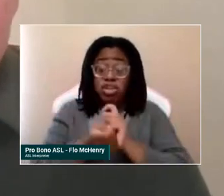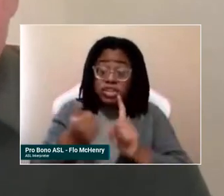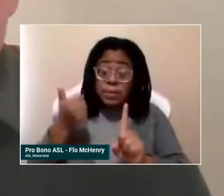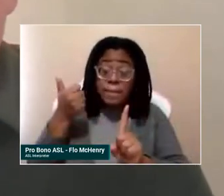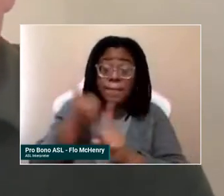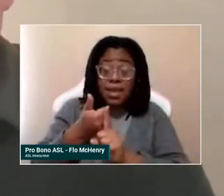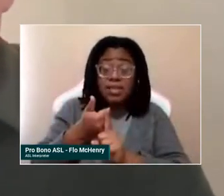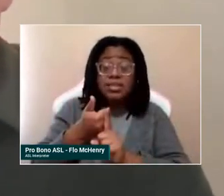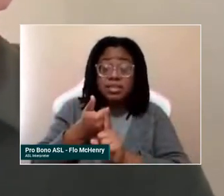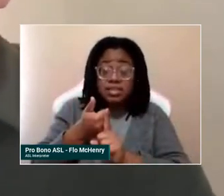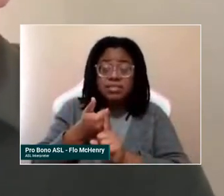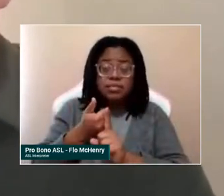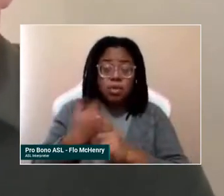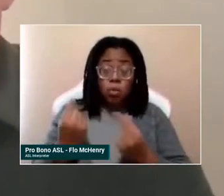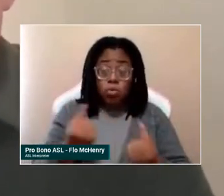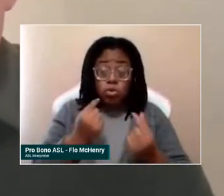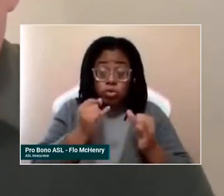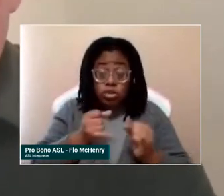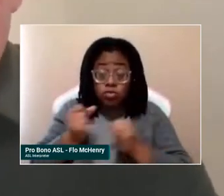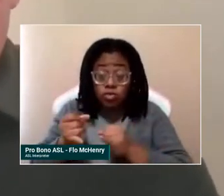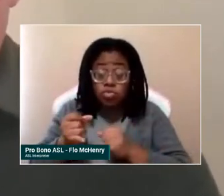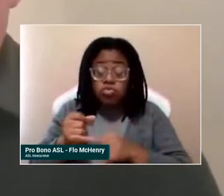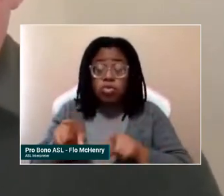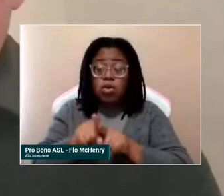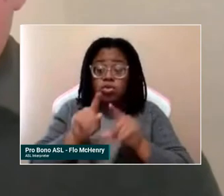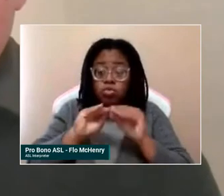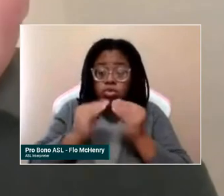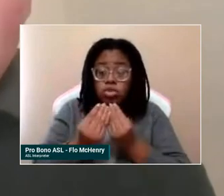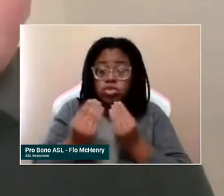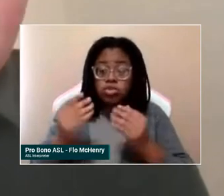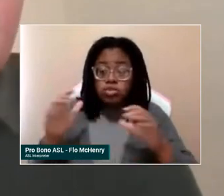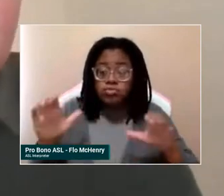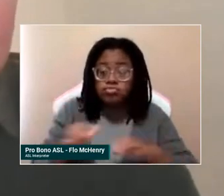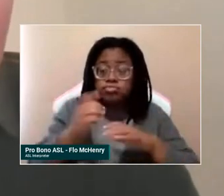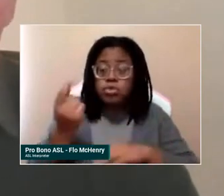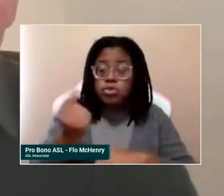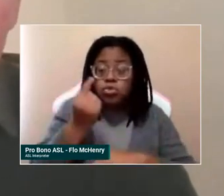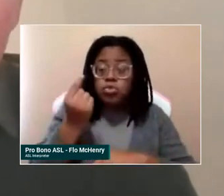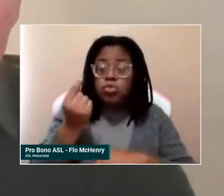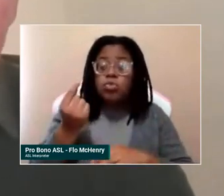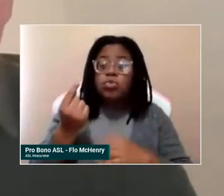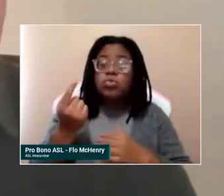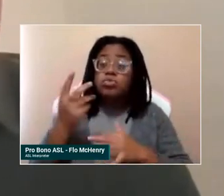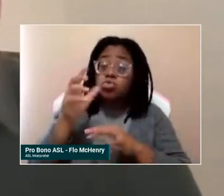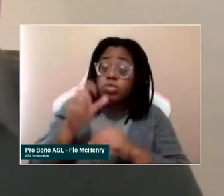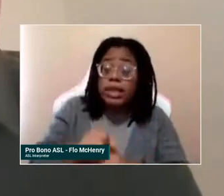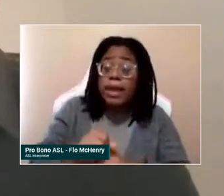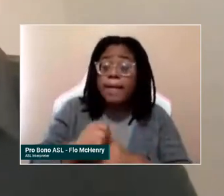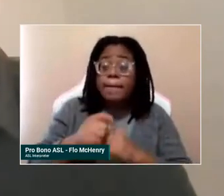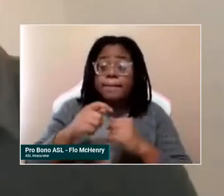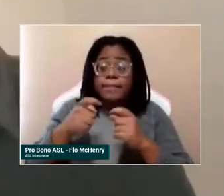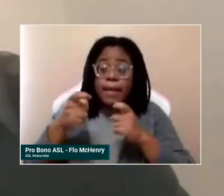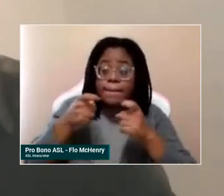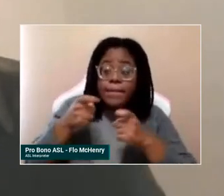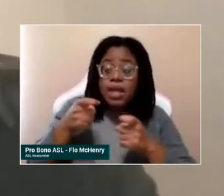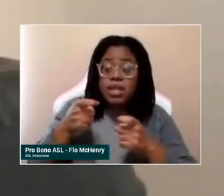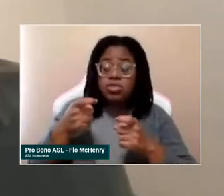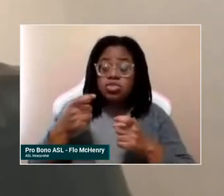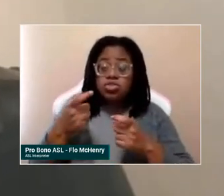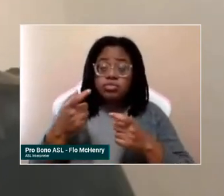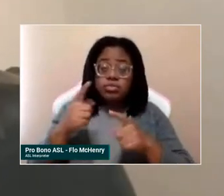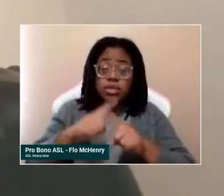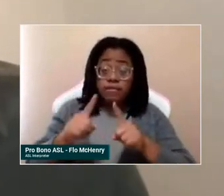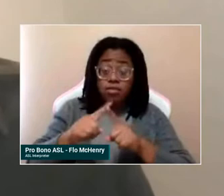as individuals and organizations can do to adapt how we design and manage facilities, as well